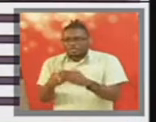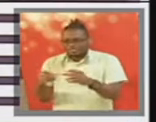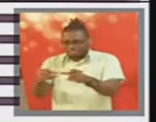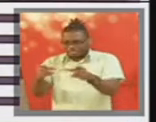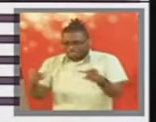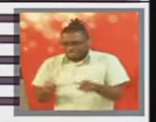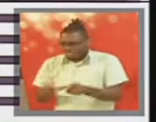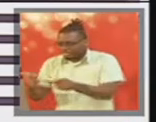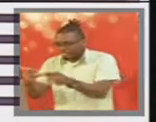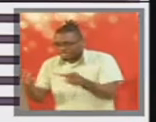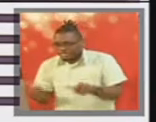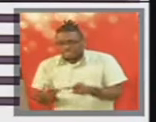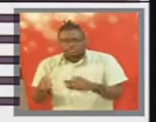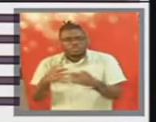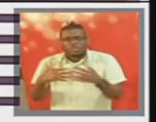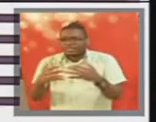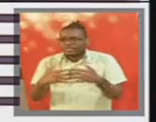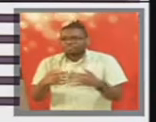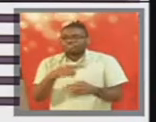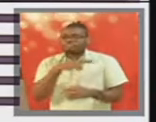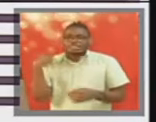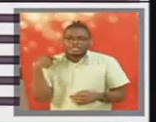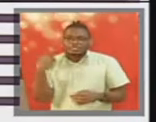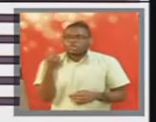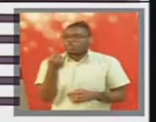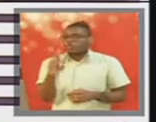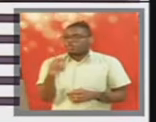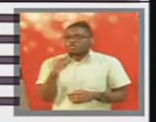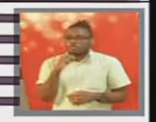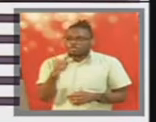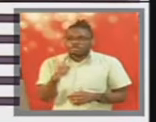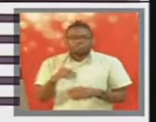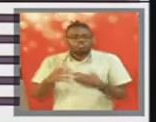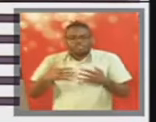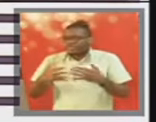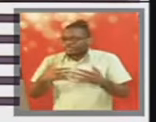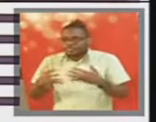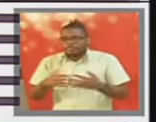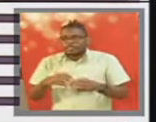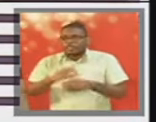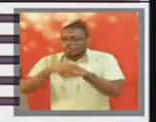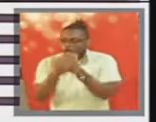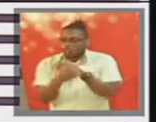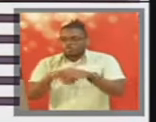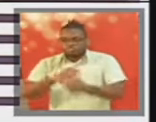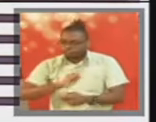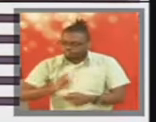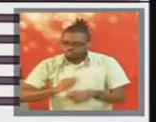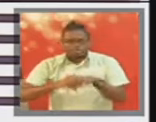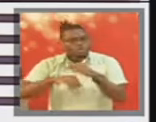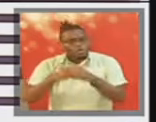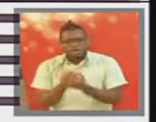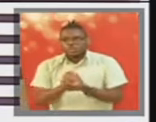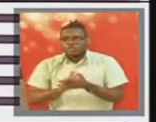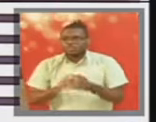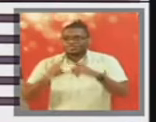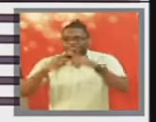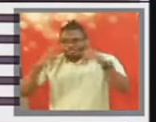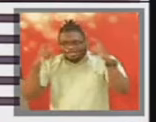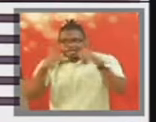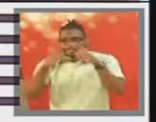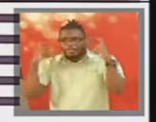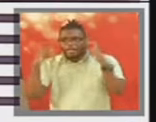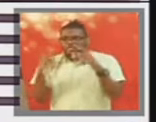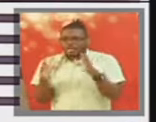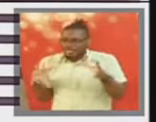before or not, we do want to encourage everyone to do the hand washing, to do the physical distancing, to reduce the gathering, to do the